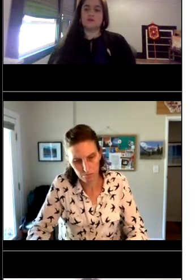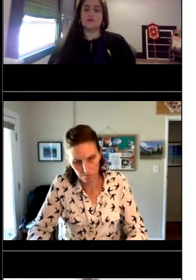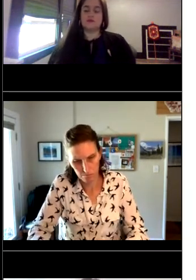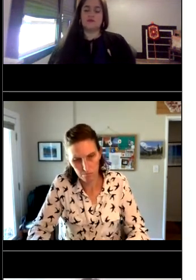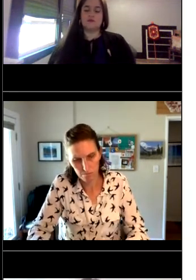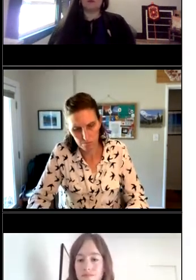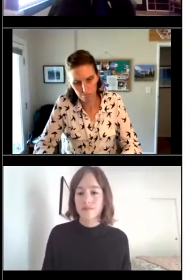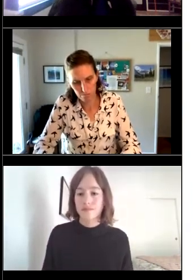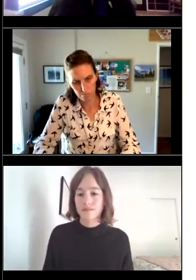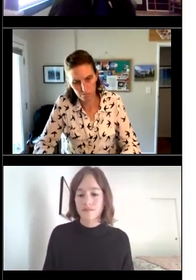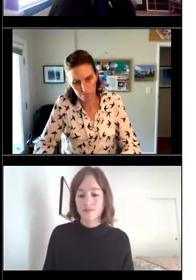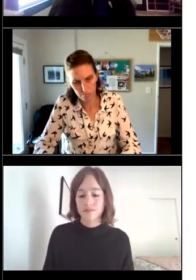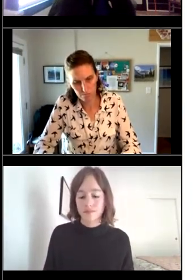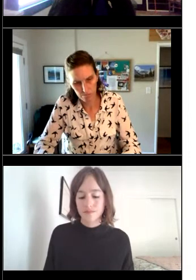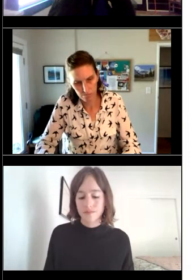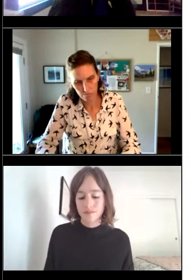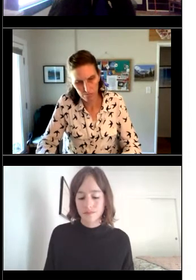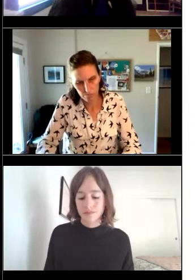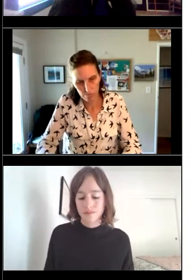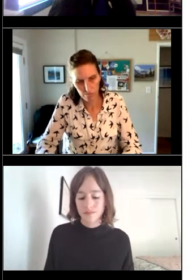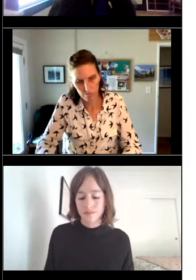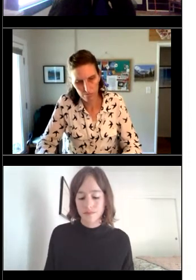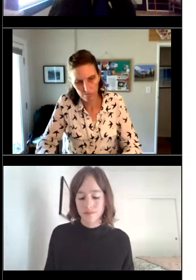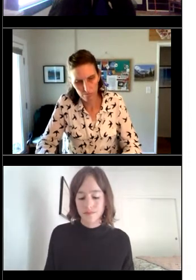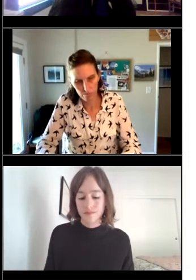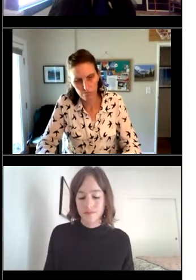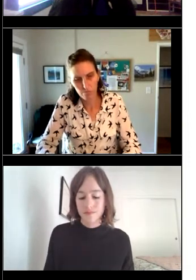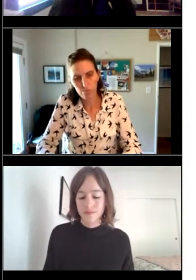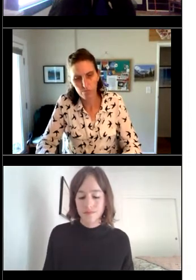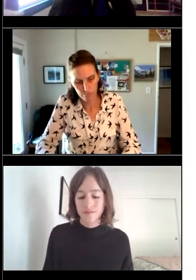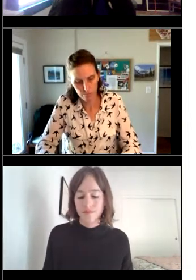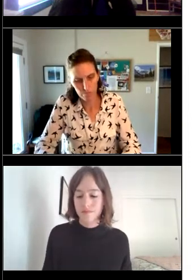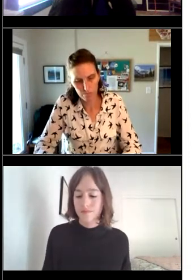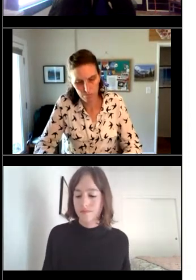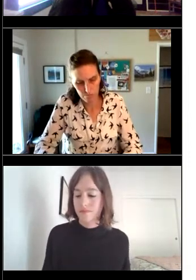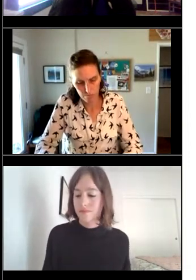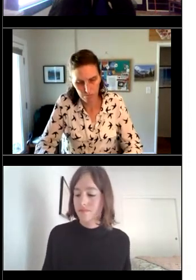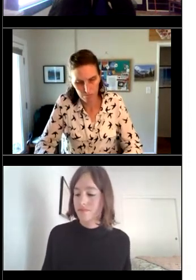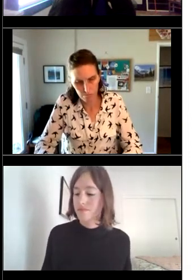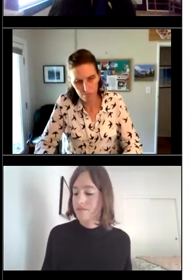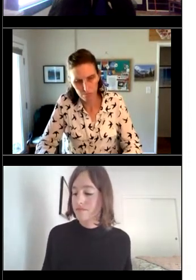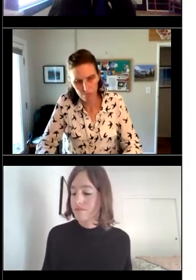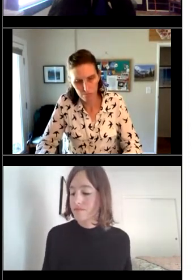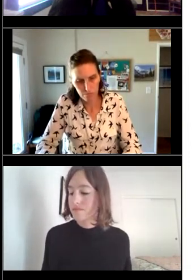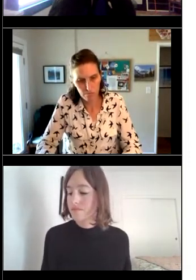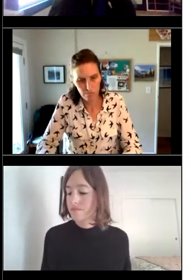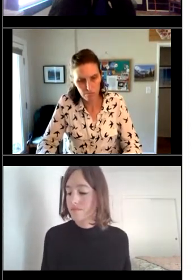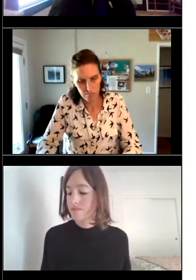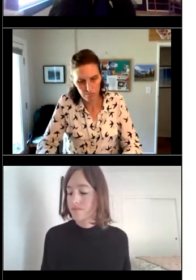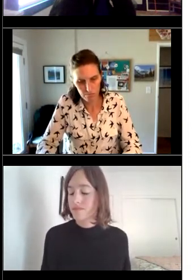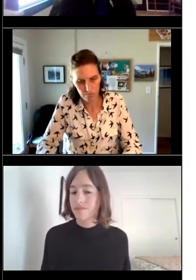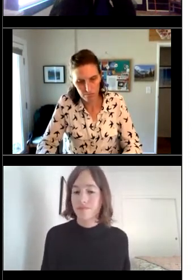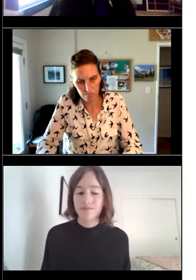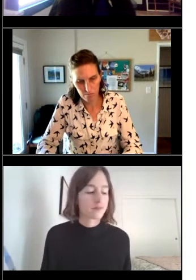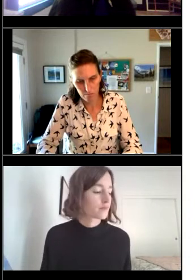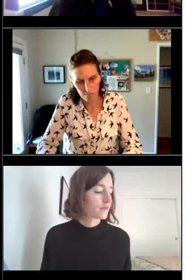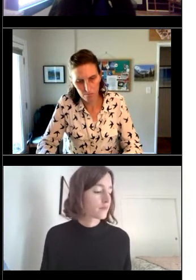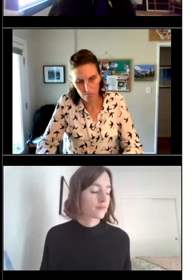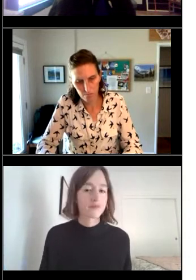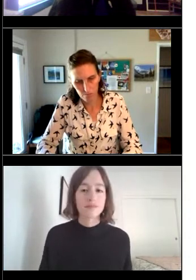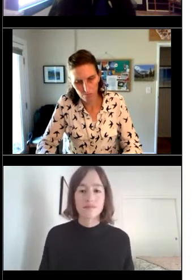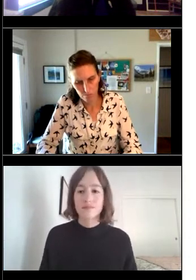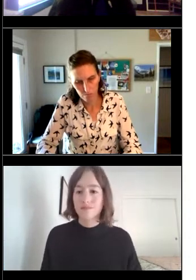And these infrastructures had to, to be built, but at a cost